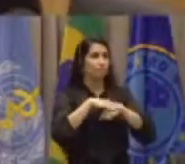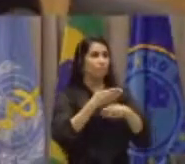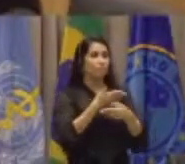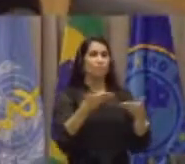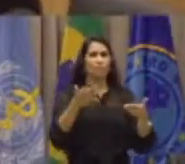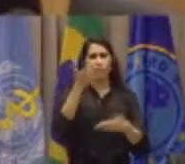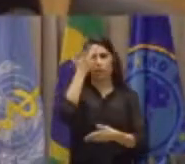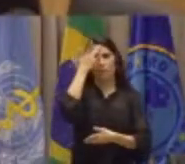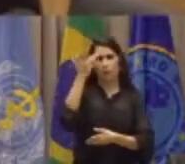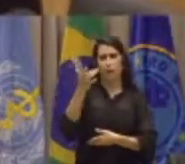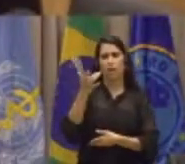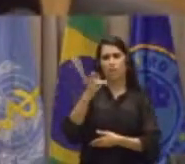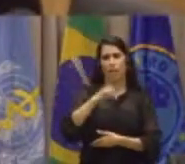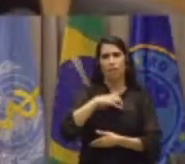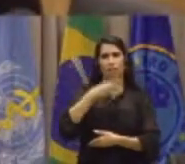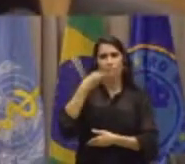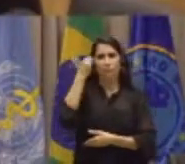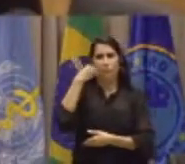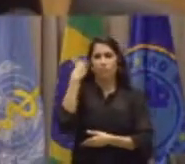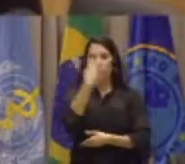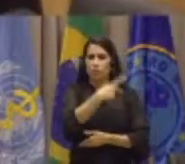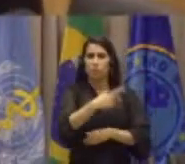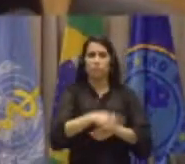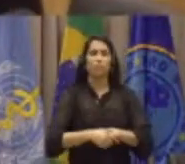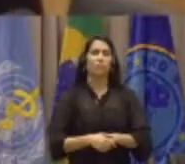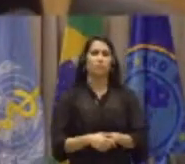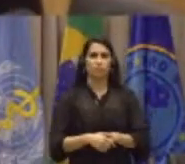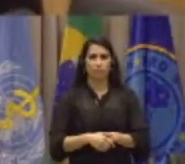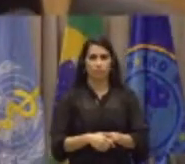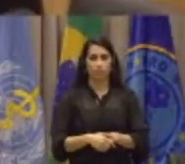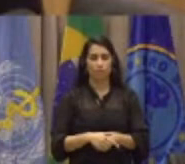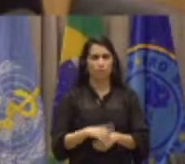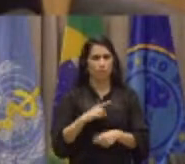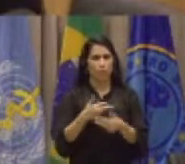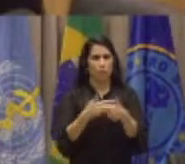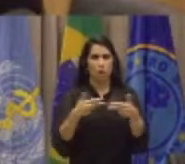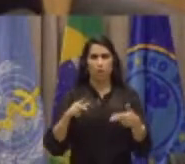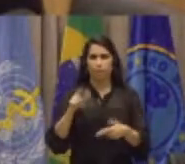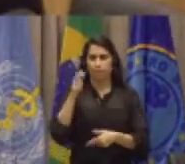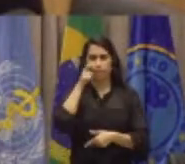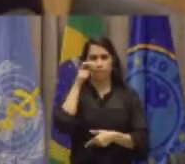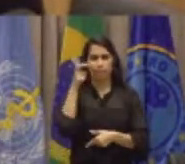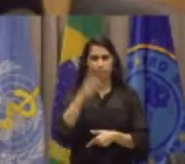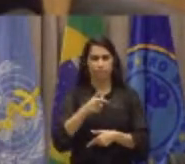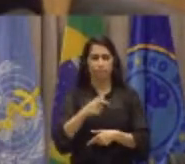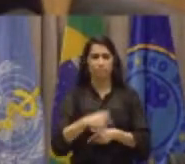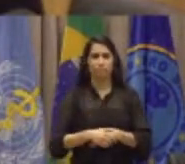we could talk tomorrow about the experience. All the experiences are very interesting.